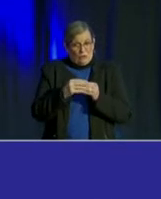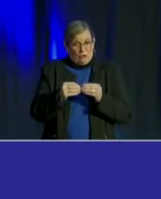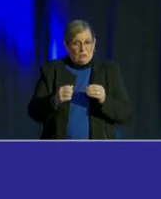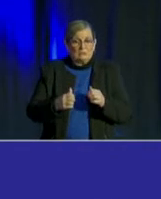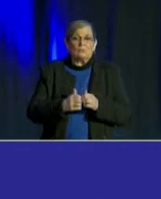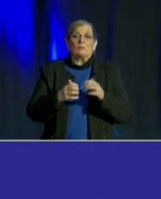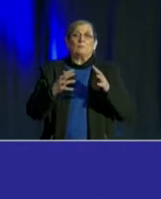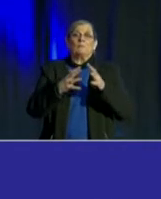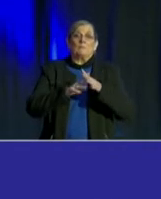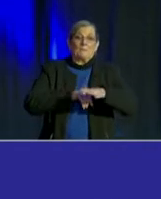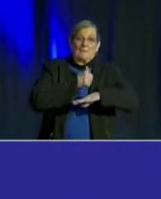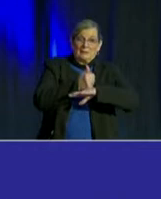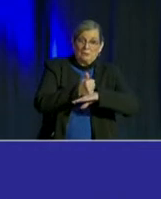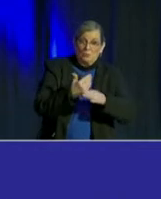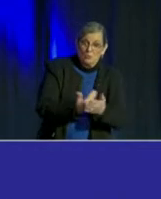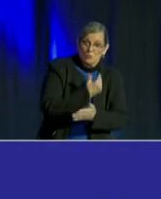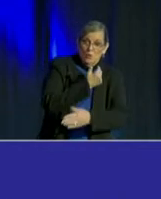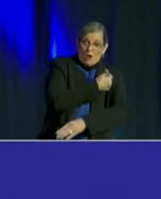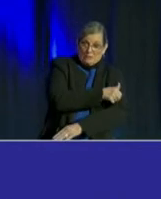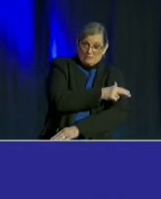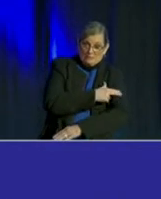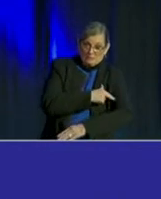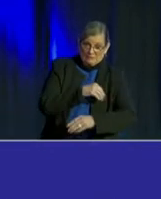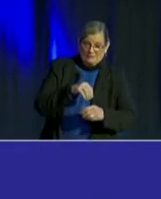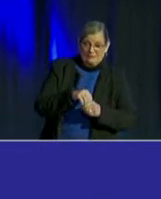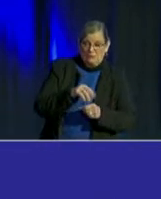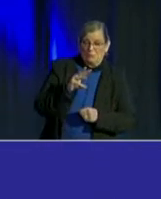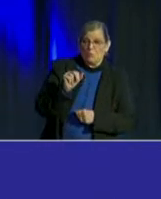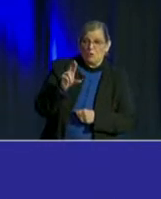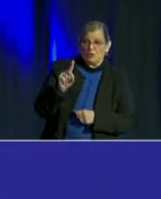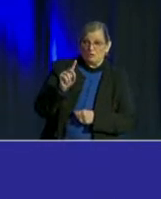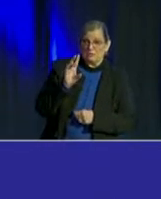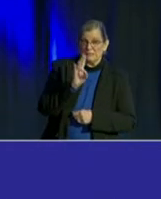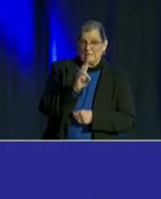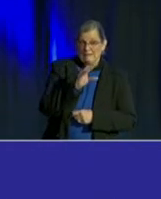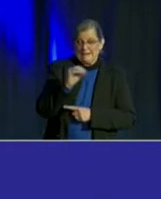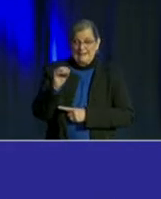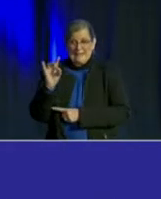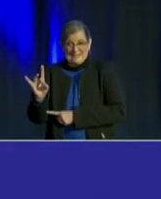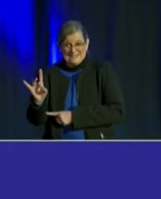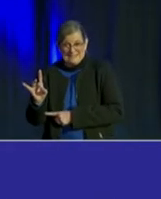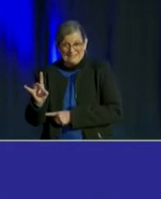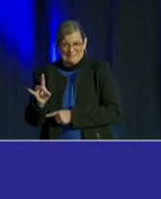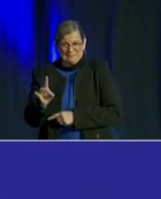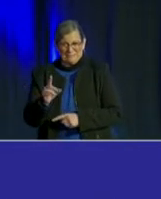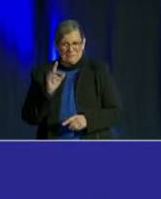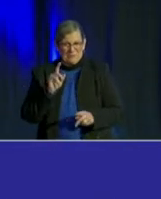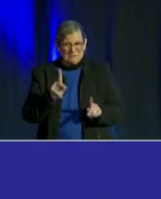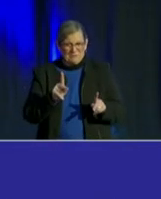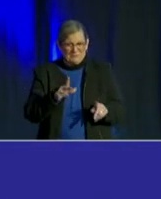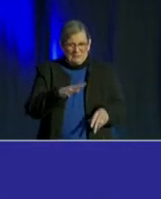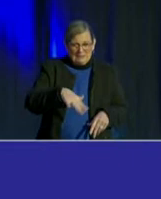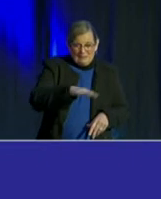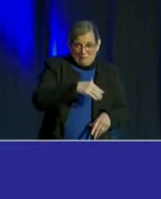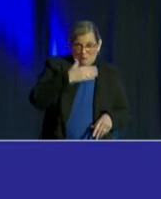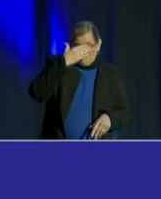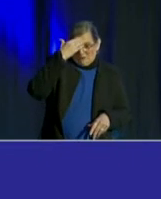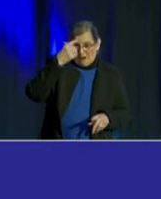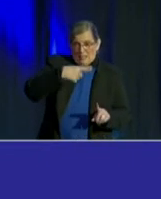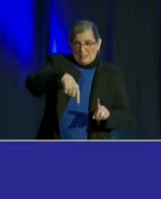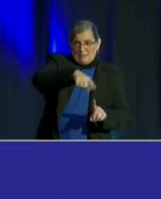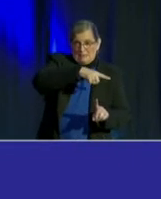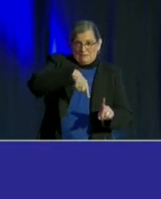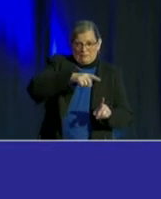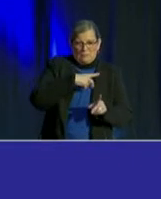forgotten by the private market's allocation of healthcare resources. These examples offer some significant insight into the